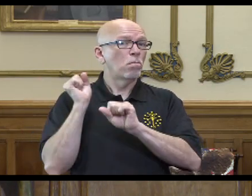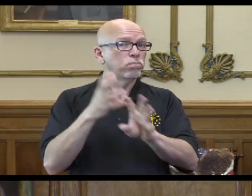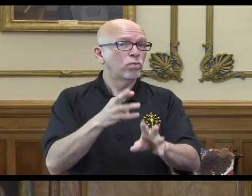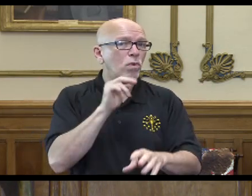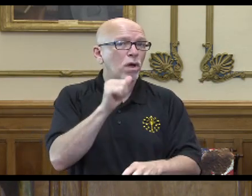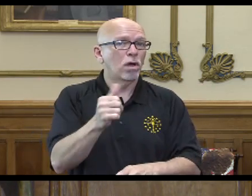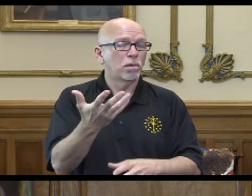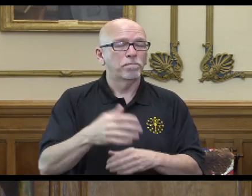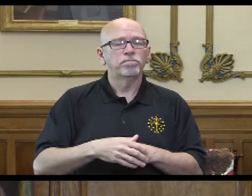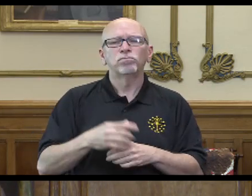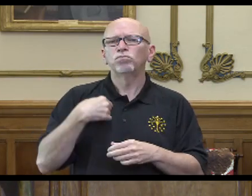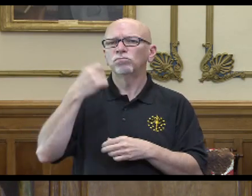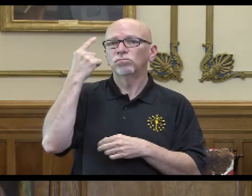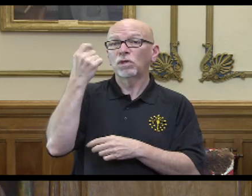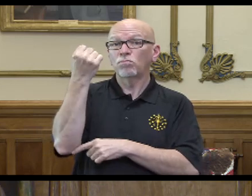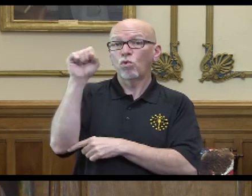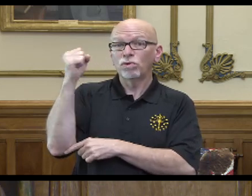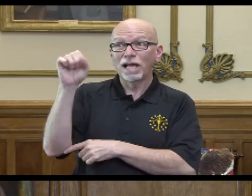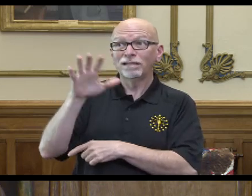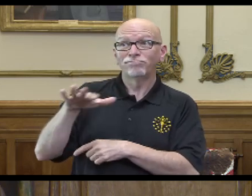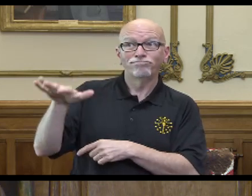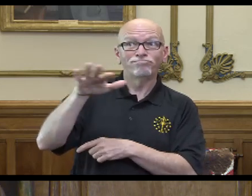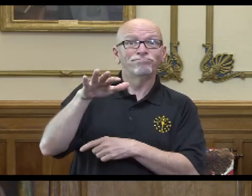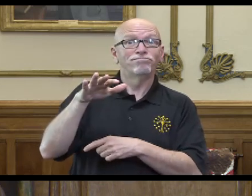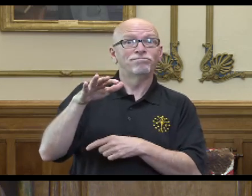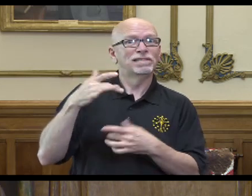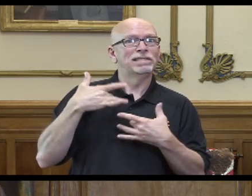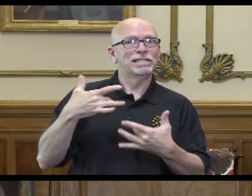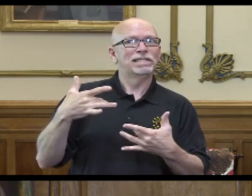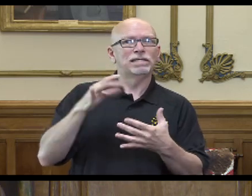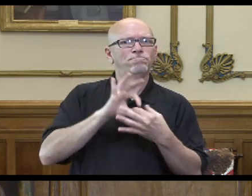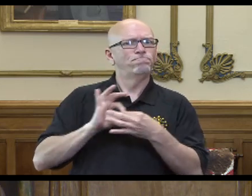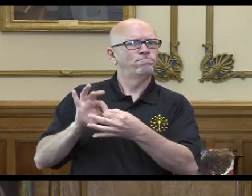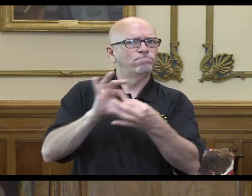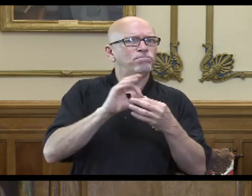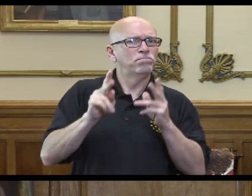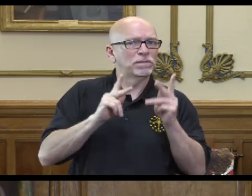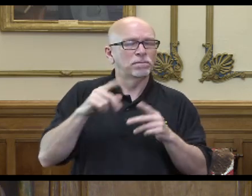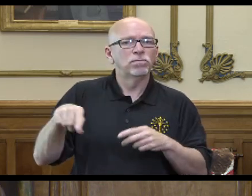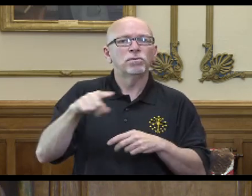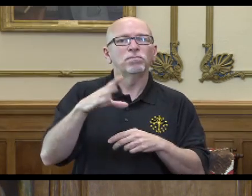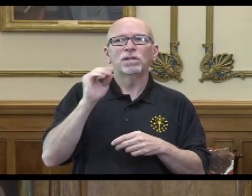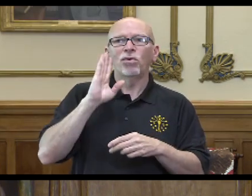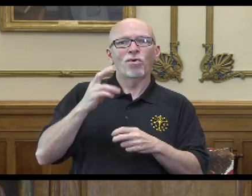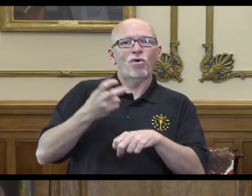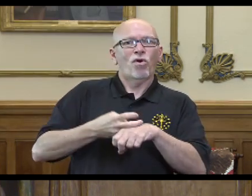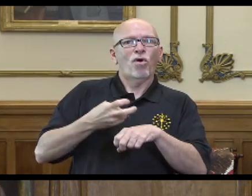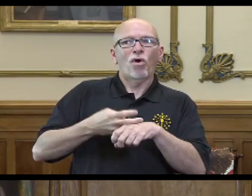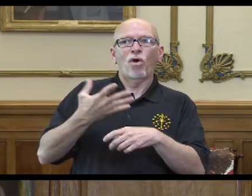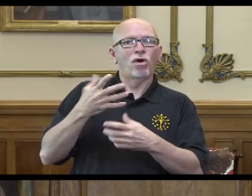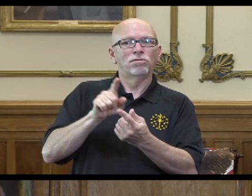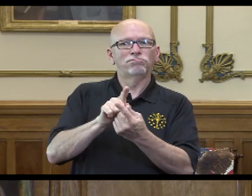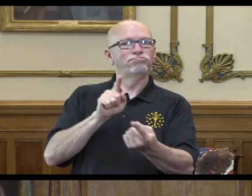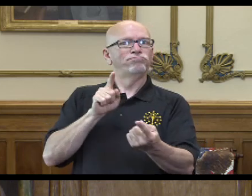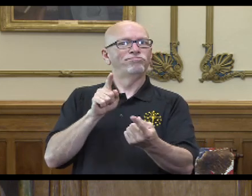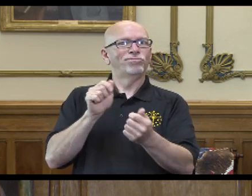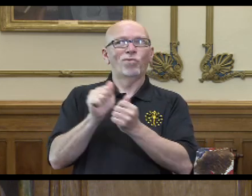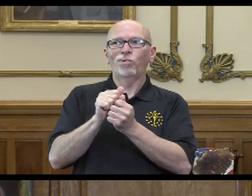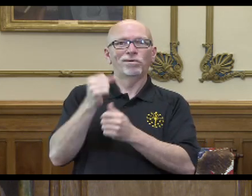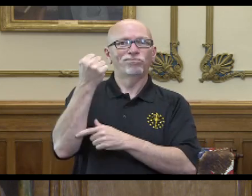We recognize that protests by nature are acts of unity and that often it is difficult to socially distance under